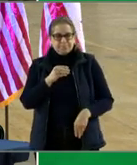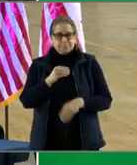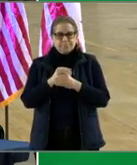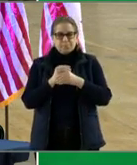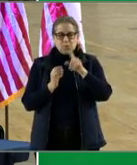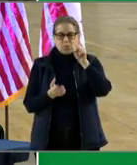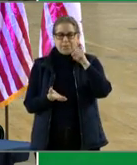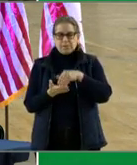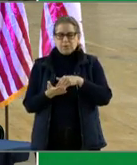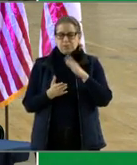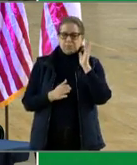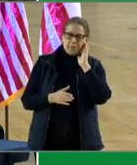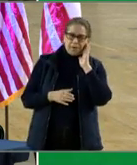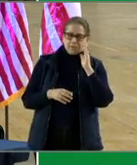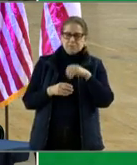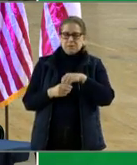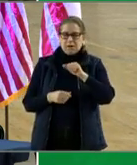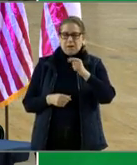So the surge Yes. will meet that. Yes.